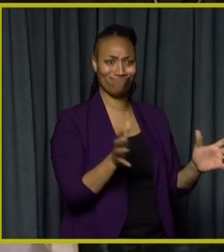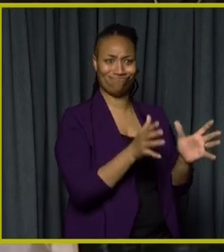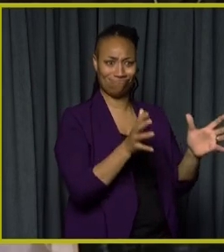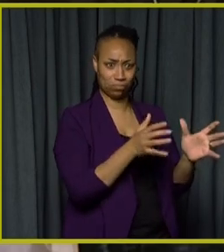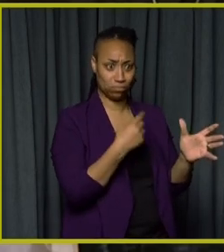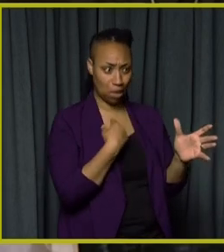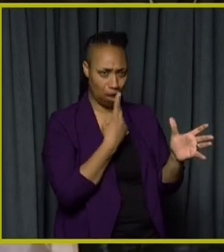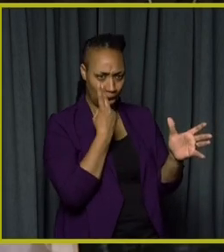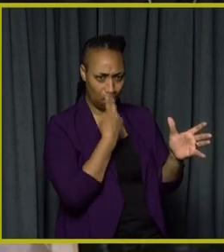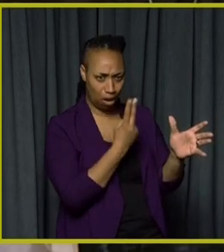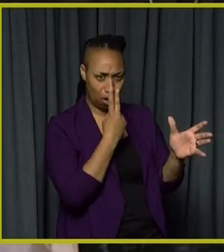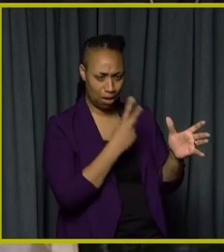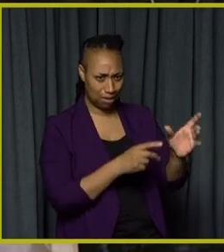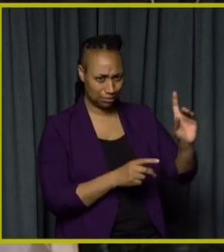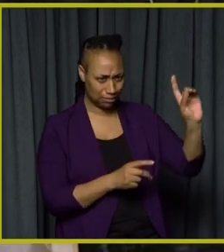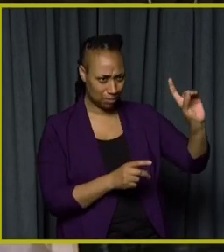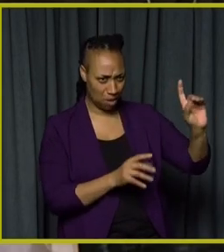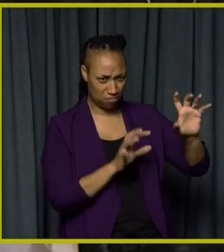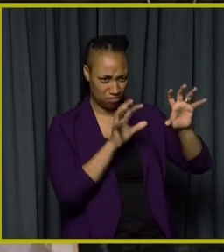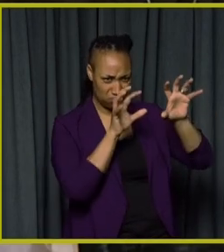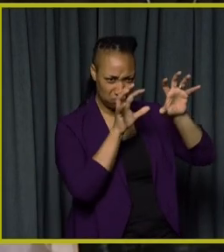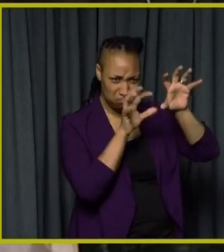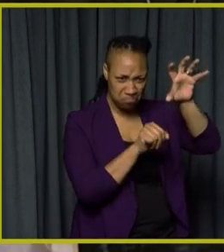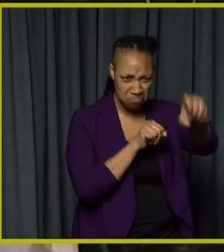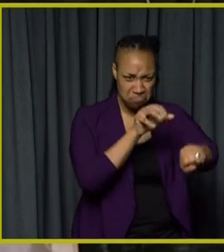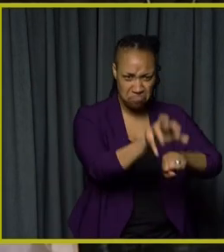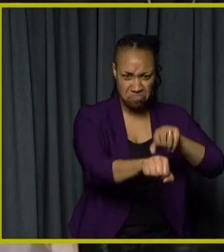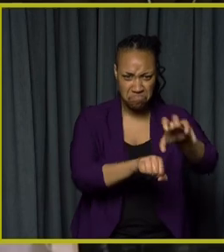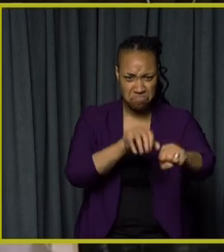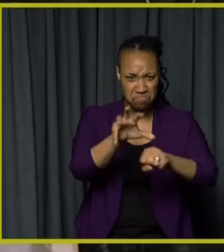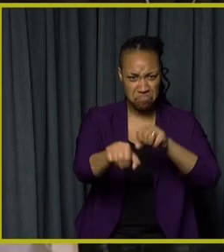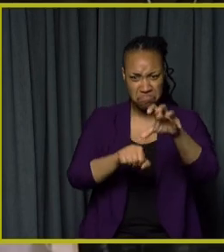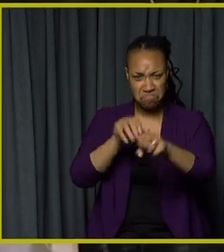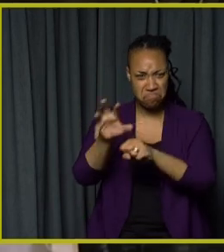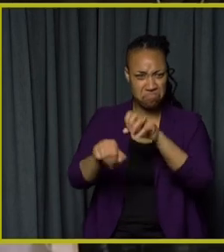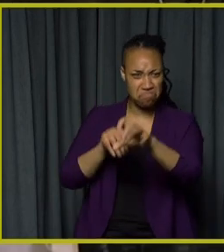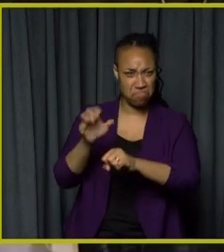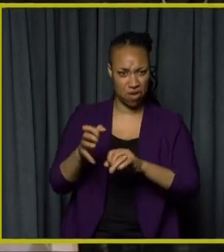across this nation and unfortunately penetrate the state of